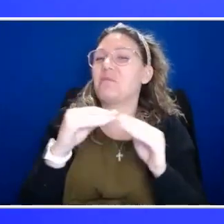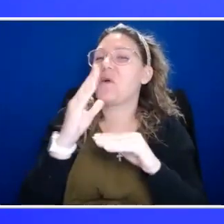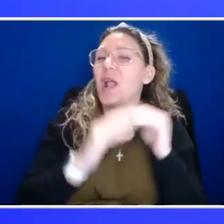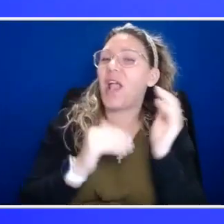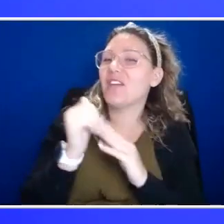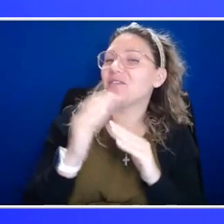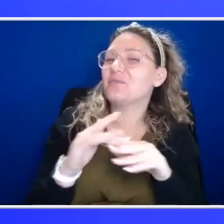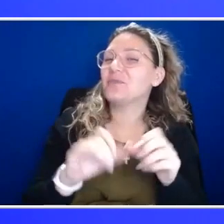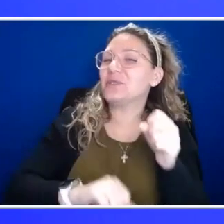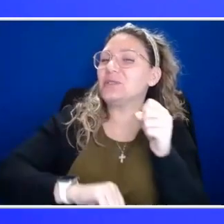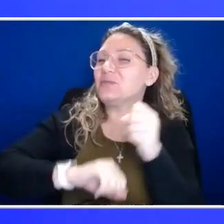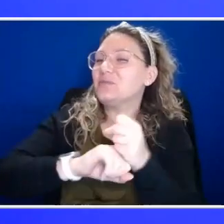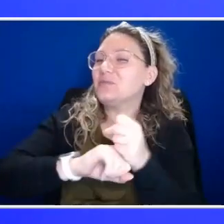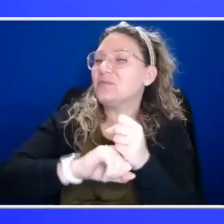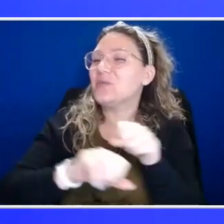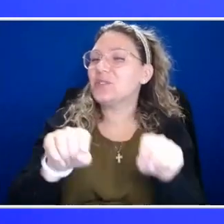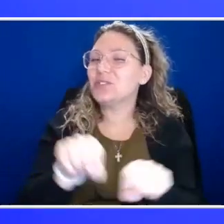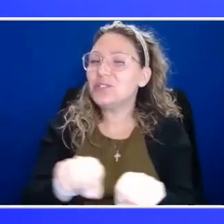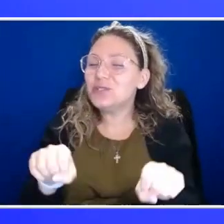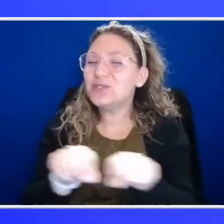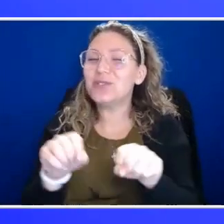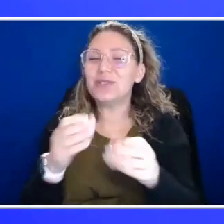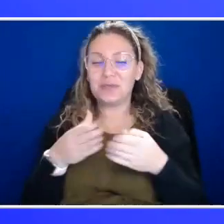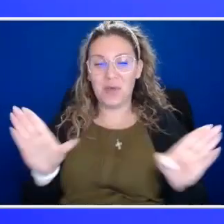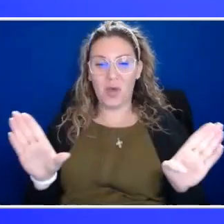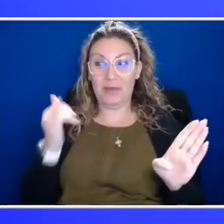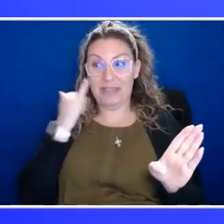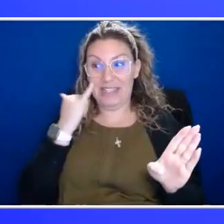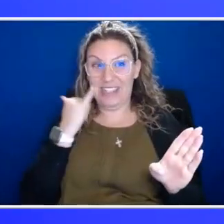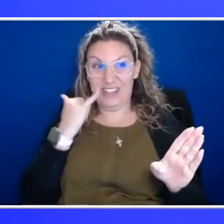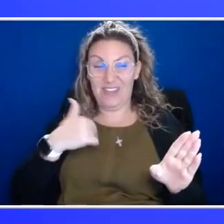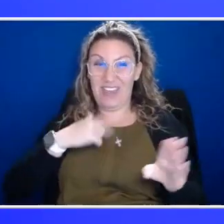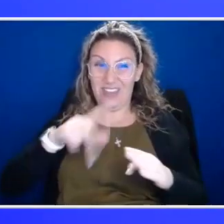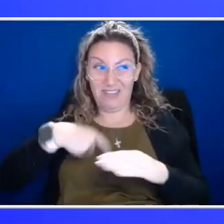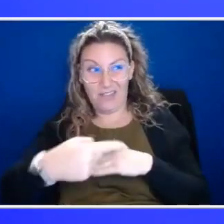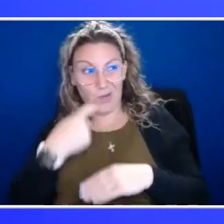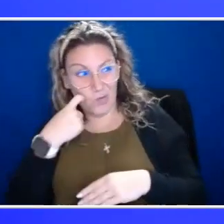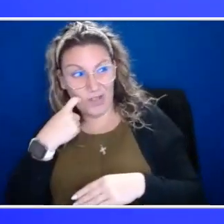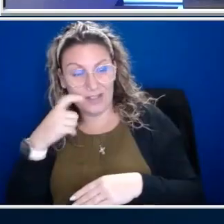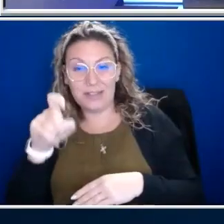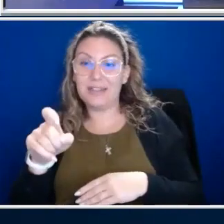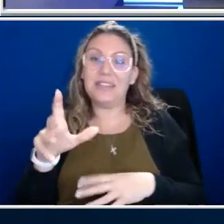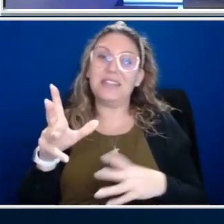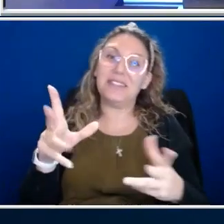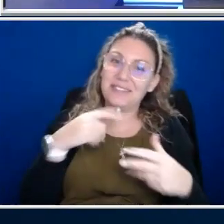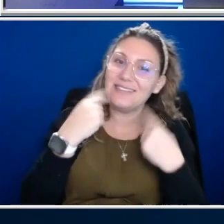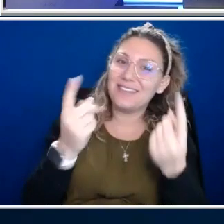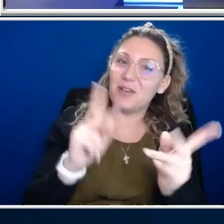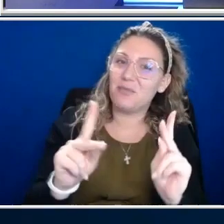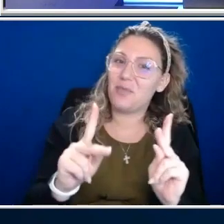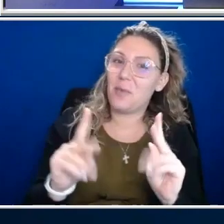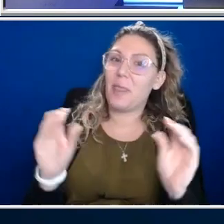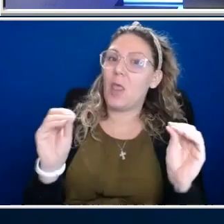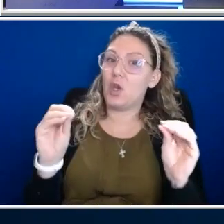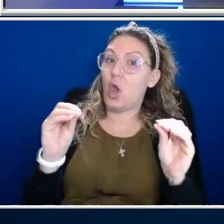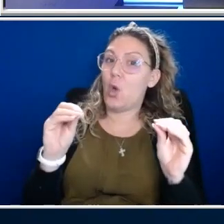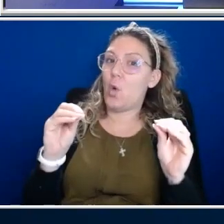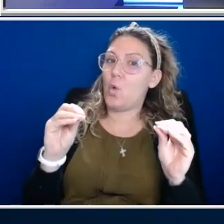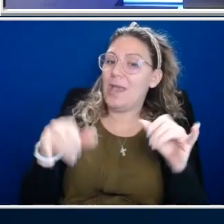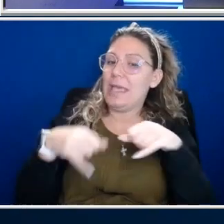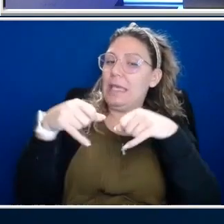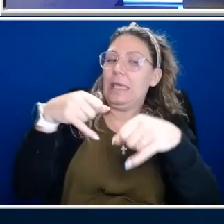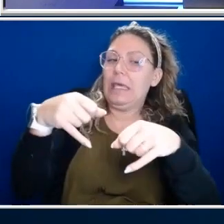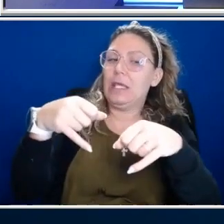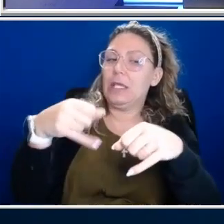to telling people if we fall in, and let's be open to moving and grooving as much and as long as possible. All right, no heels. I will duly note that